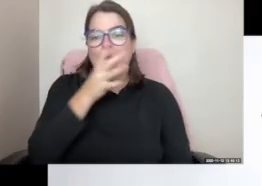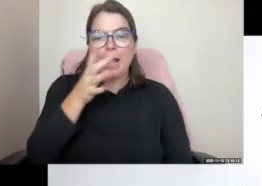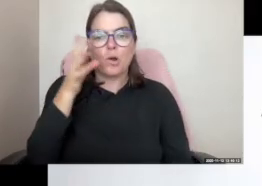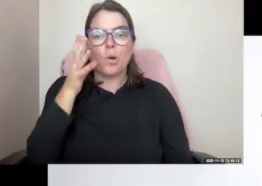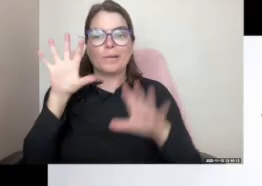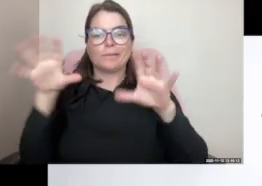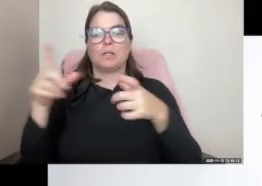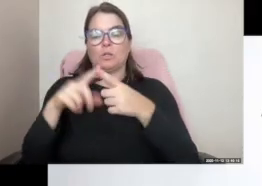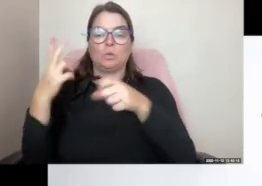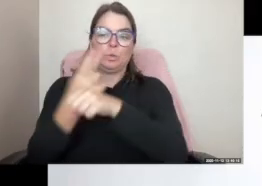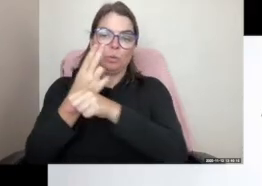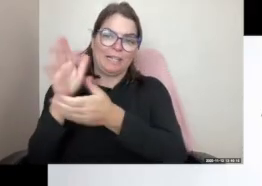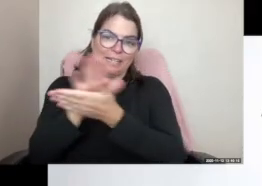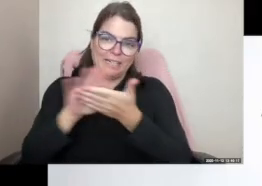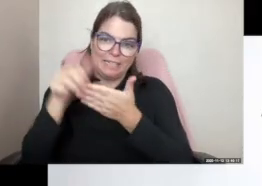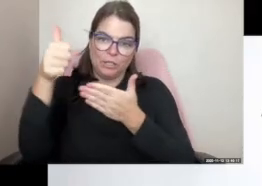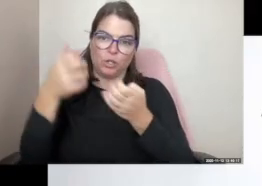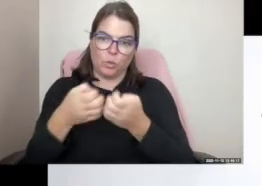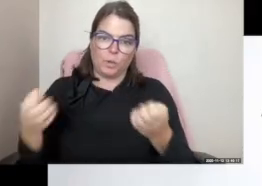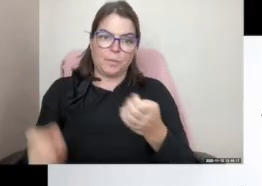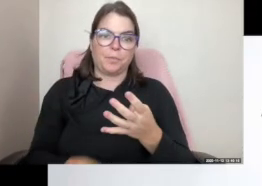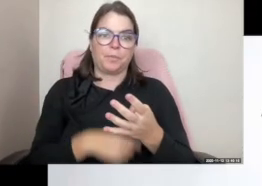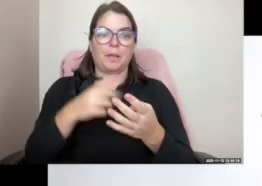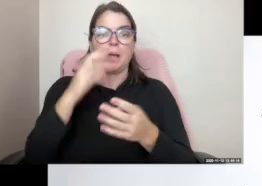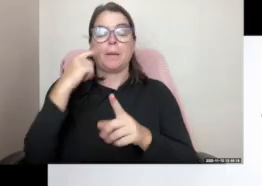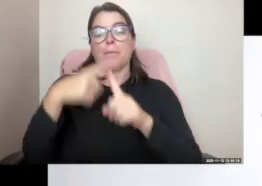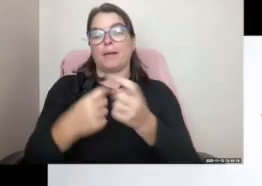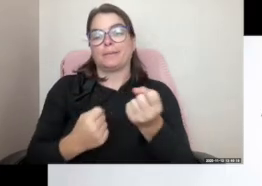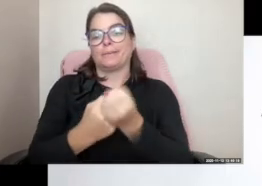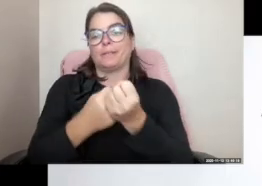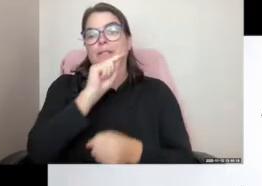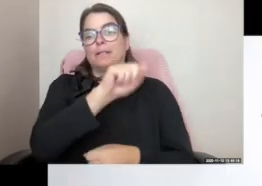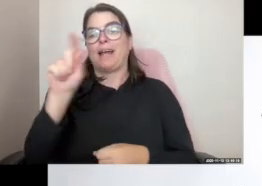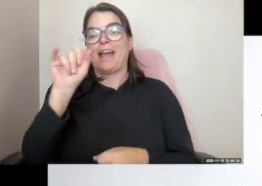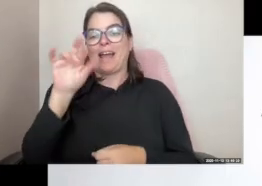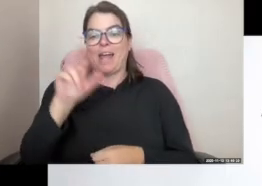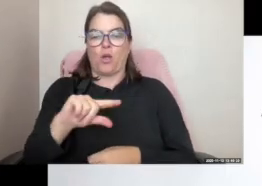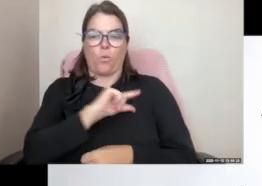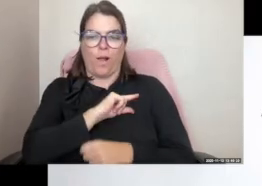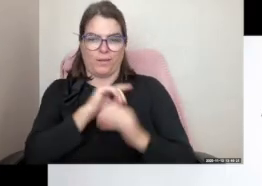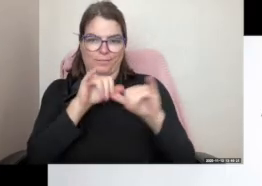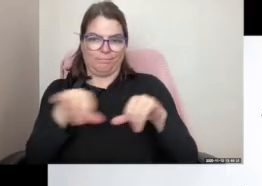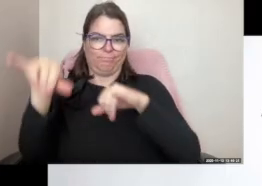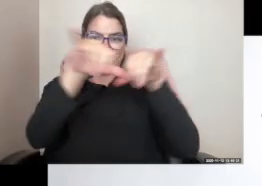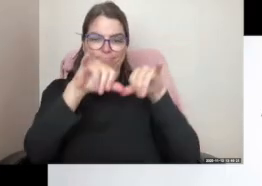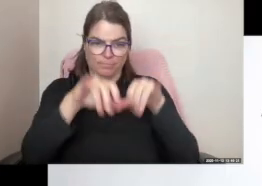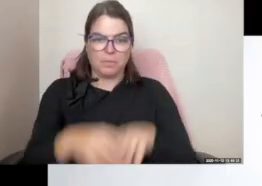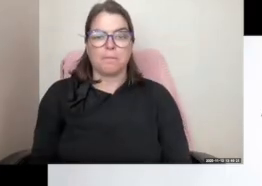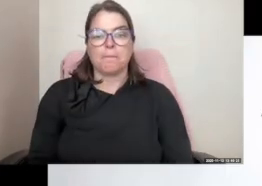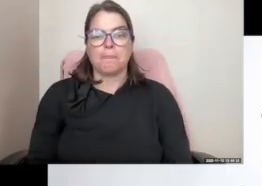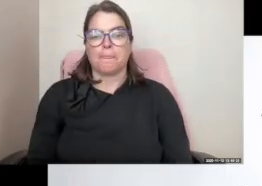zero-emission trucks and off-road equipment. Farmer is a scrap and replace program helping the agricultural sector